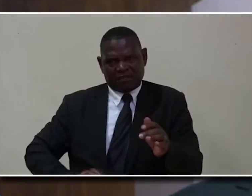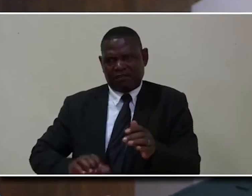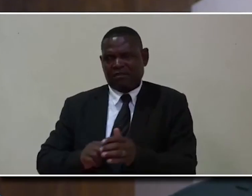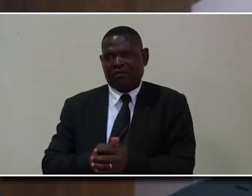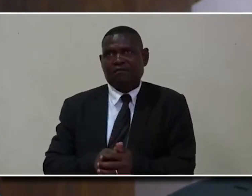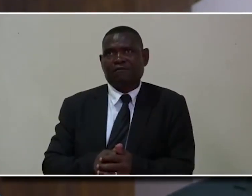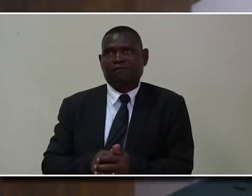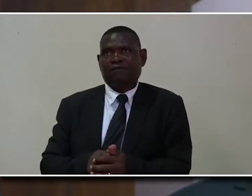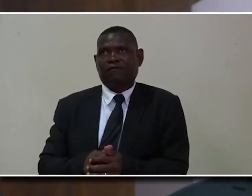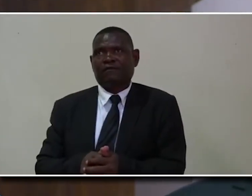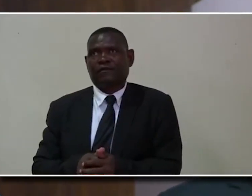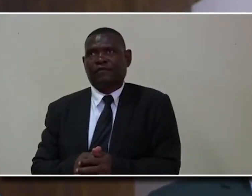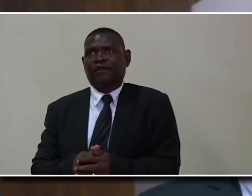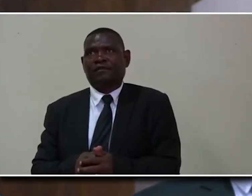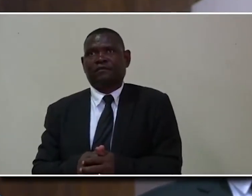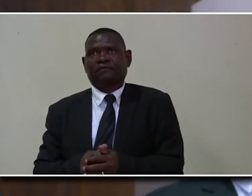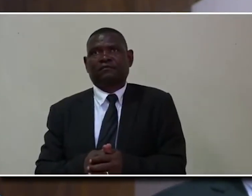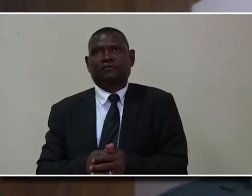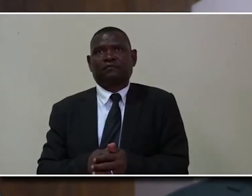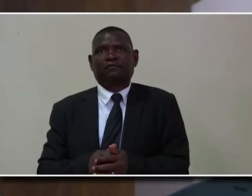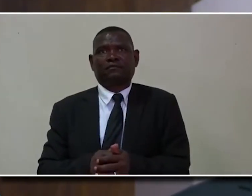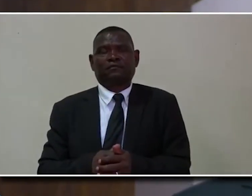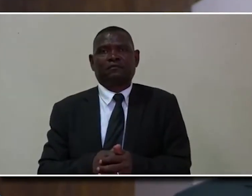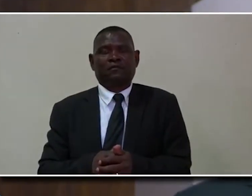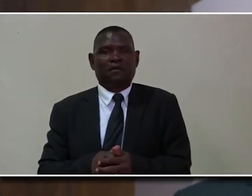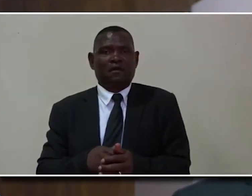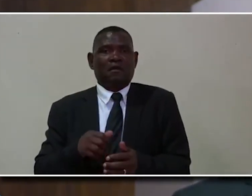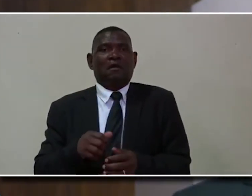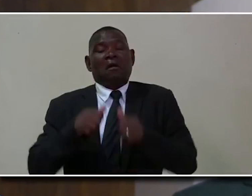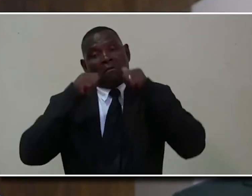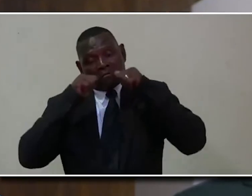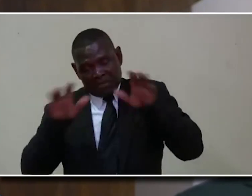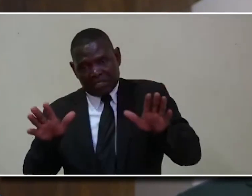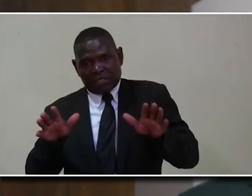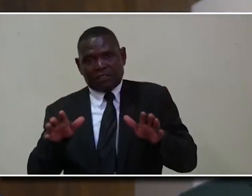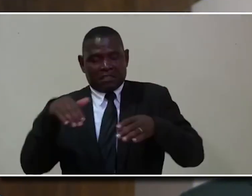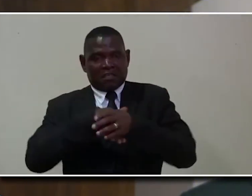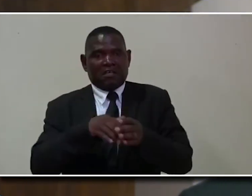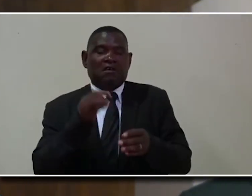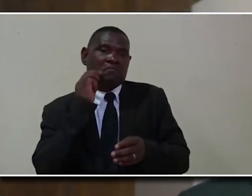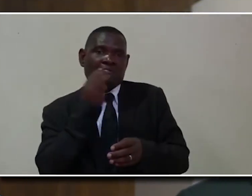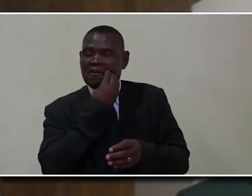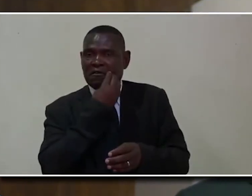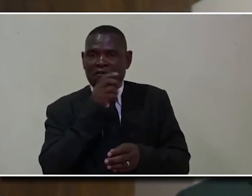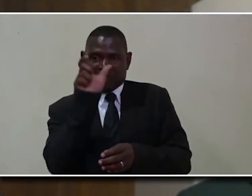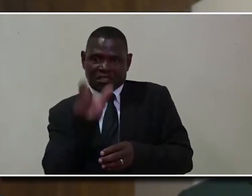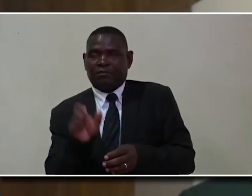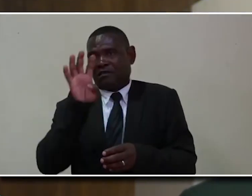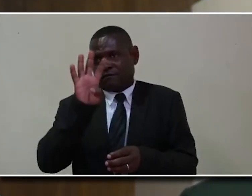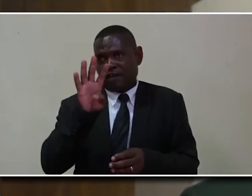the beatitudes as recorded in the book of Matthew chapter 5 verse